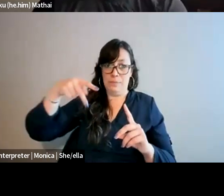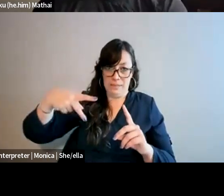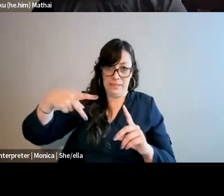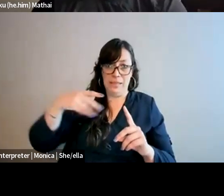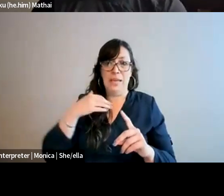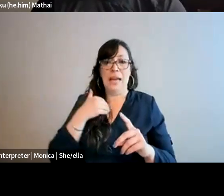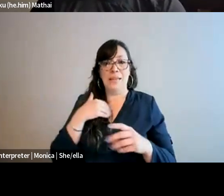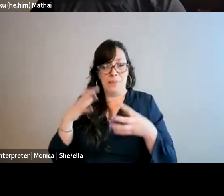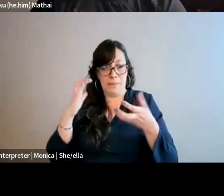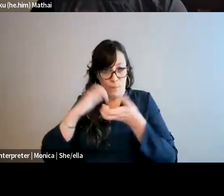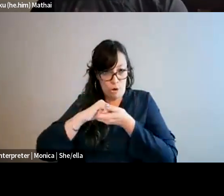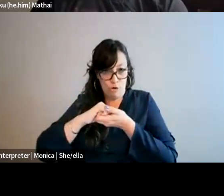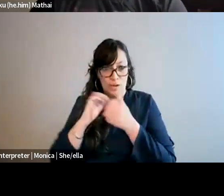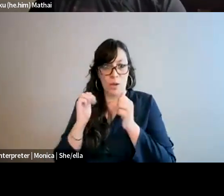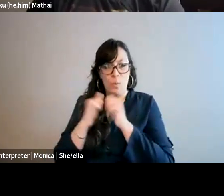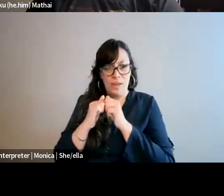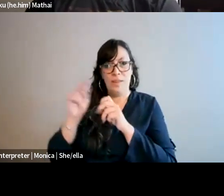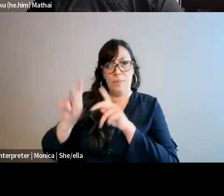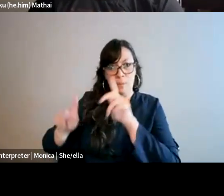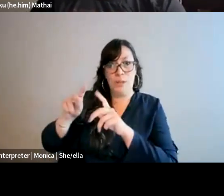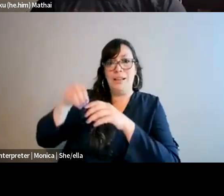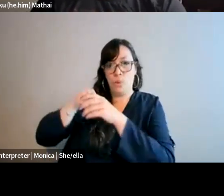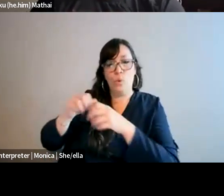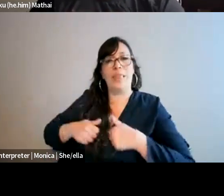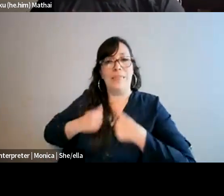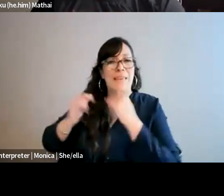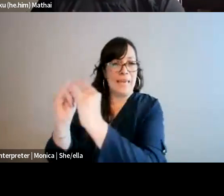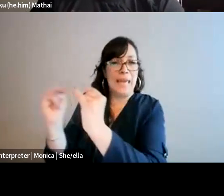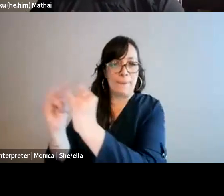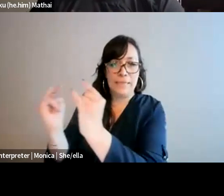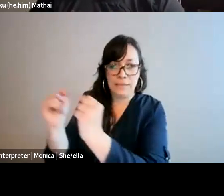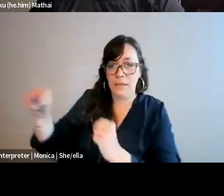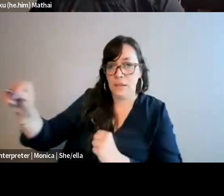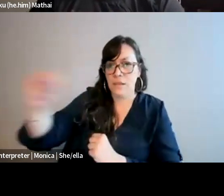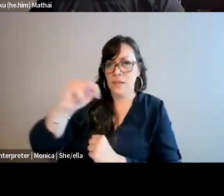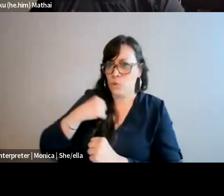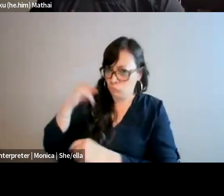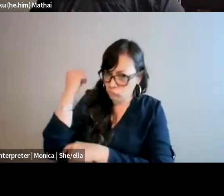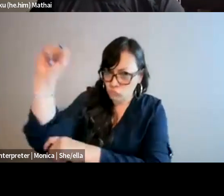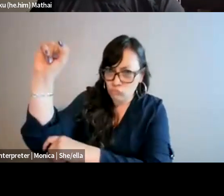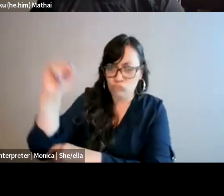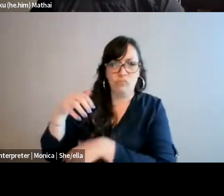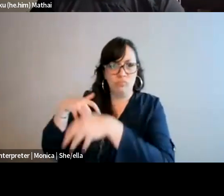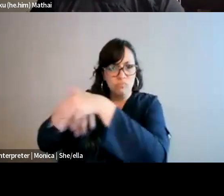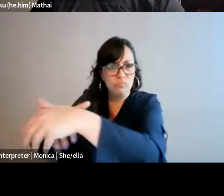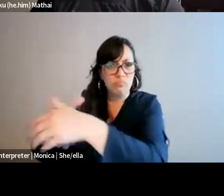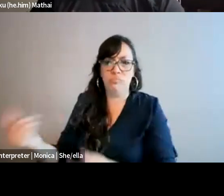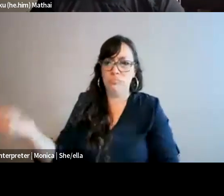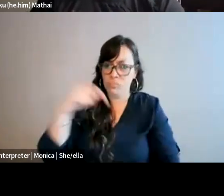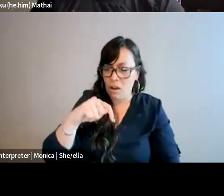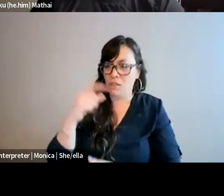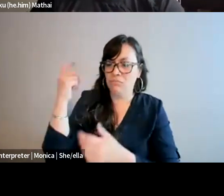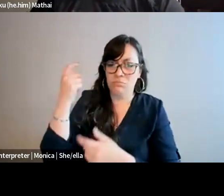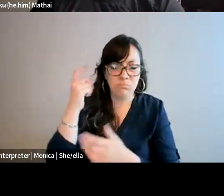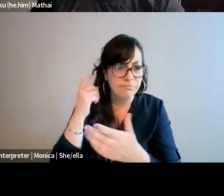has been partnering with folks in encampments in Oakland to lift their voices up and give them a seat at the table and